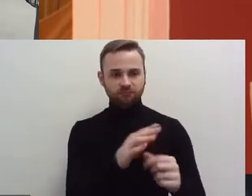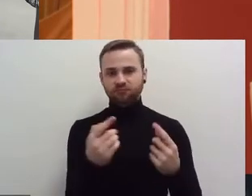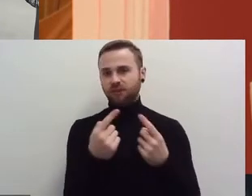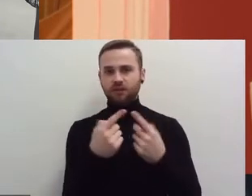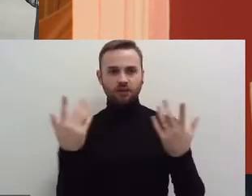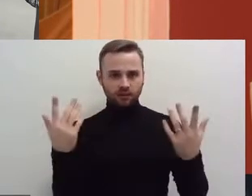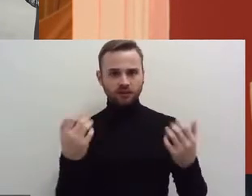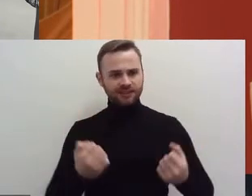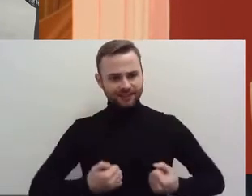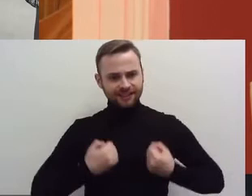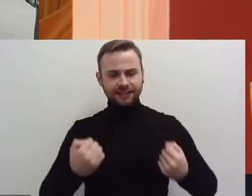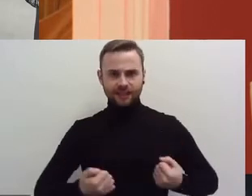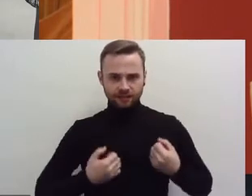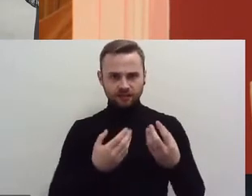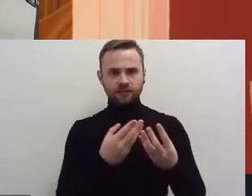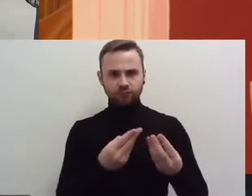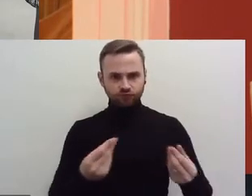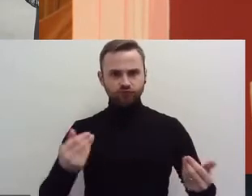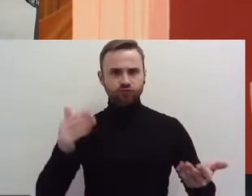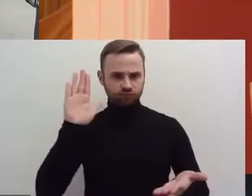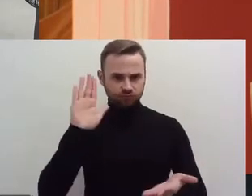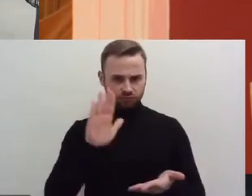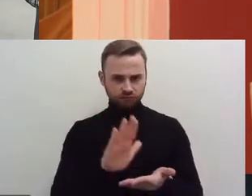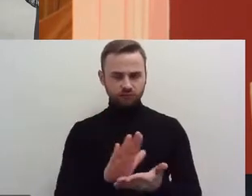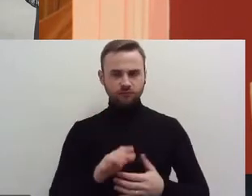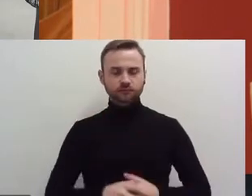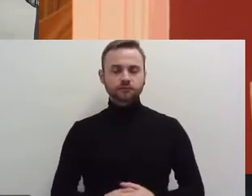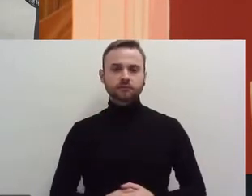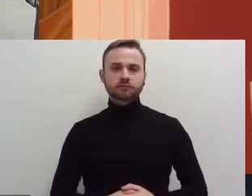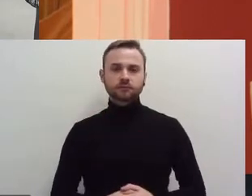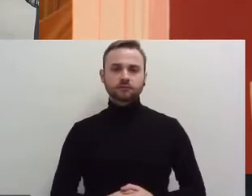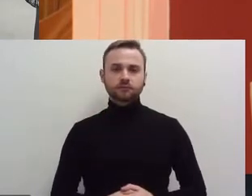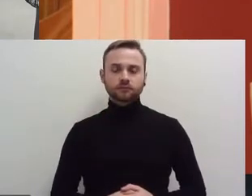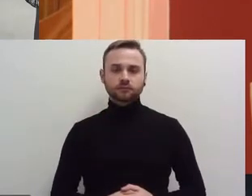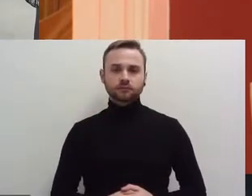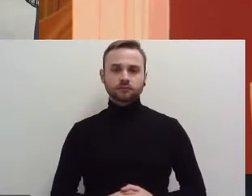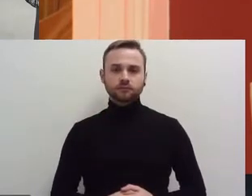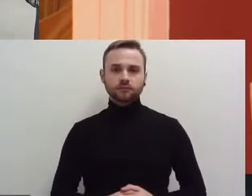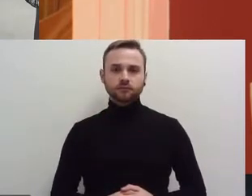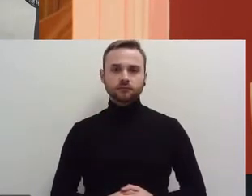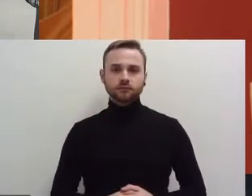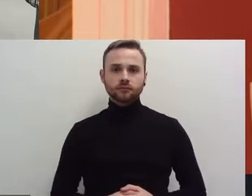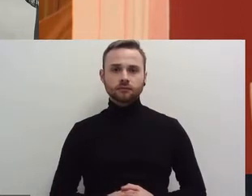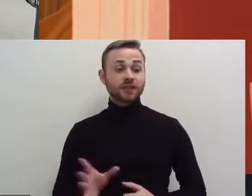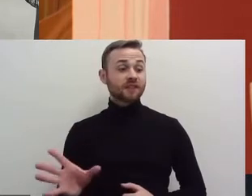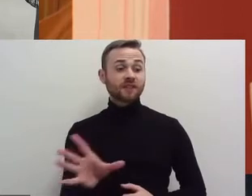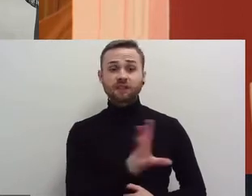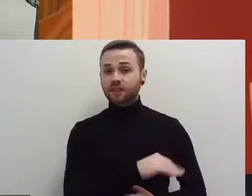to empower them, then strength, but not the